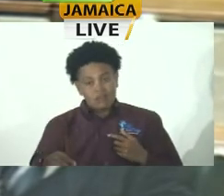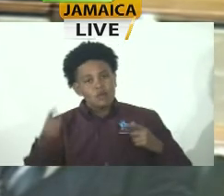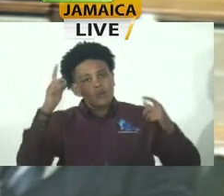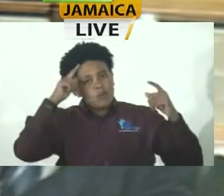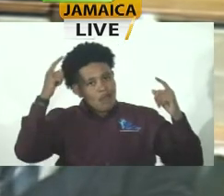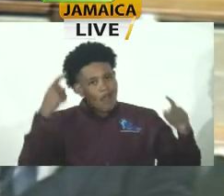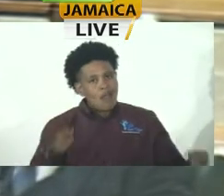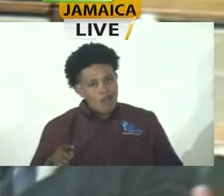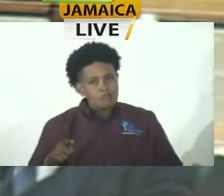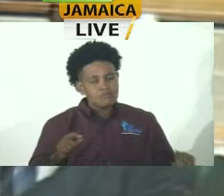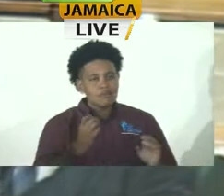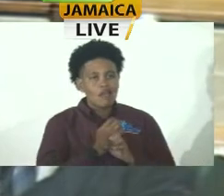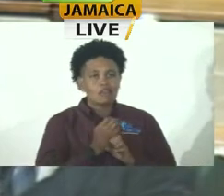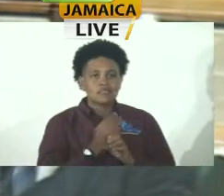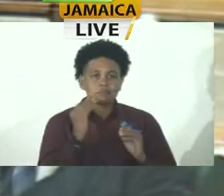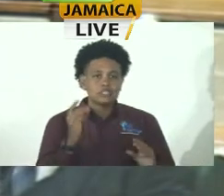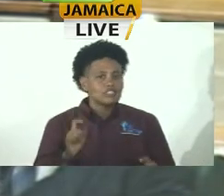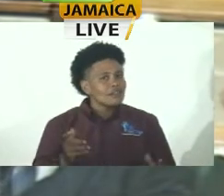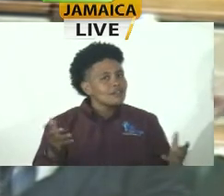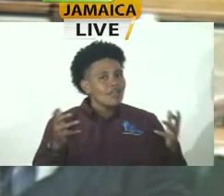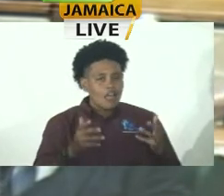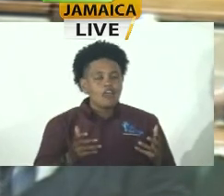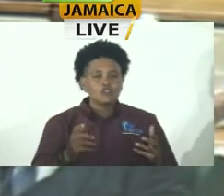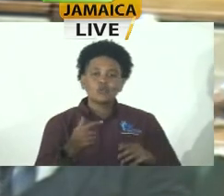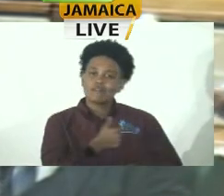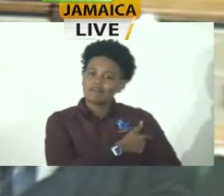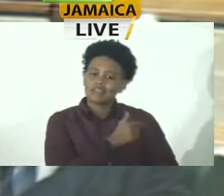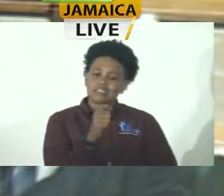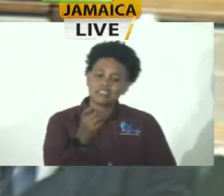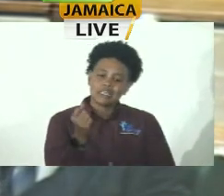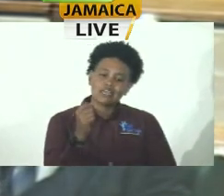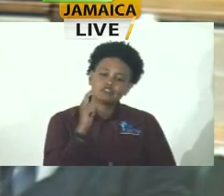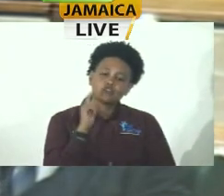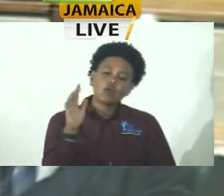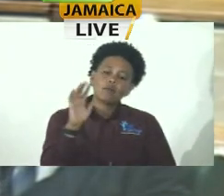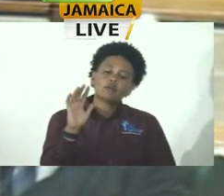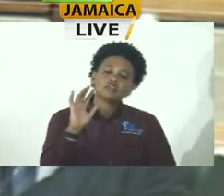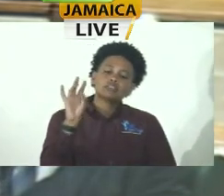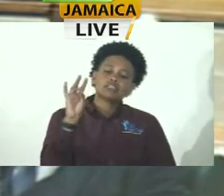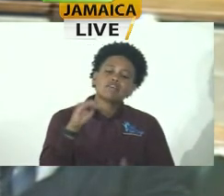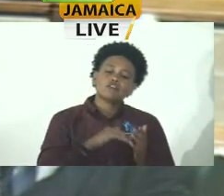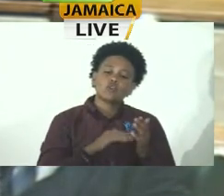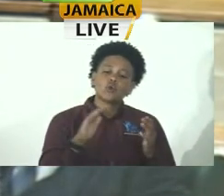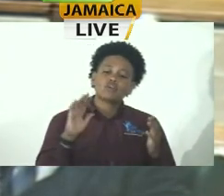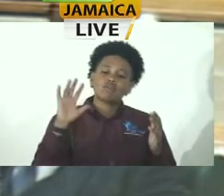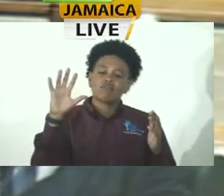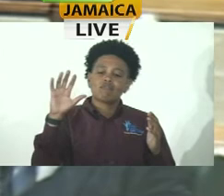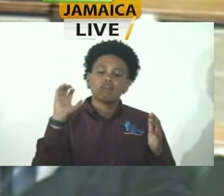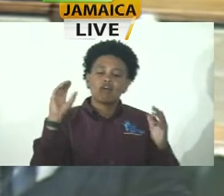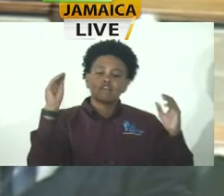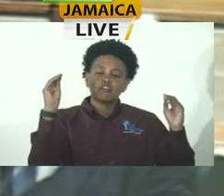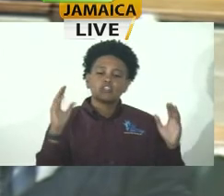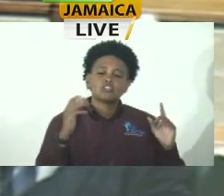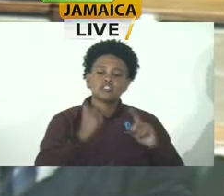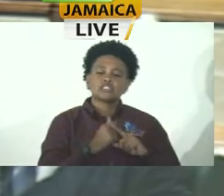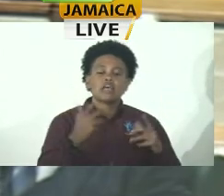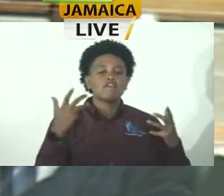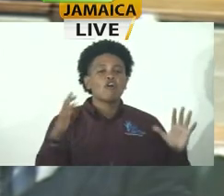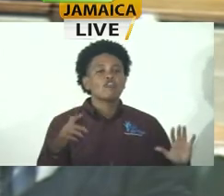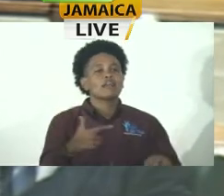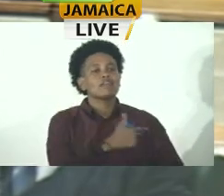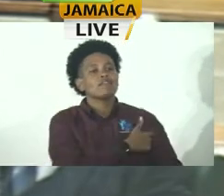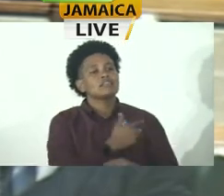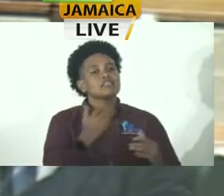would come and we would need to have teachers vaccinated so madam speaker approximately 7500 teachers have already been